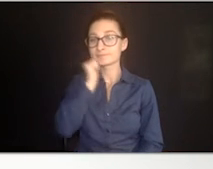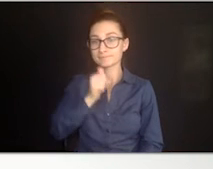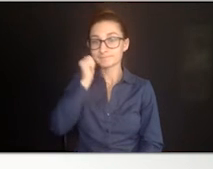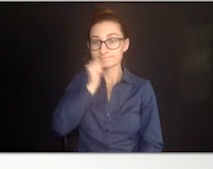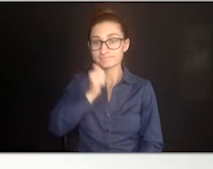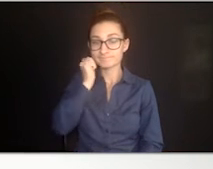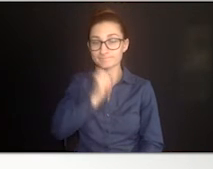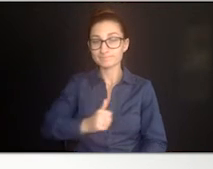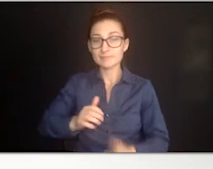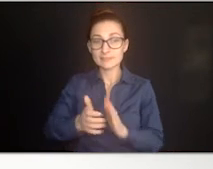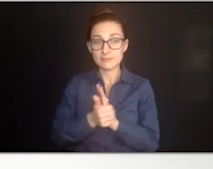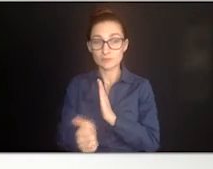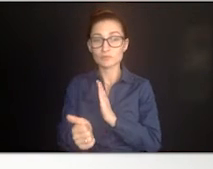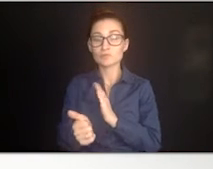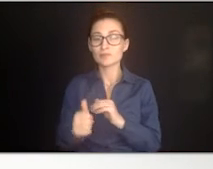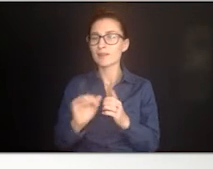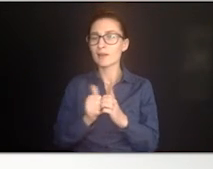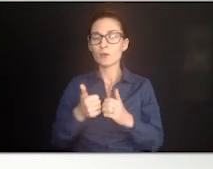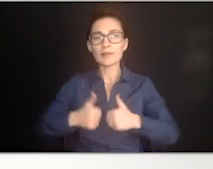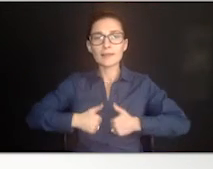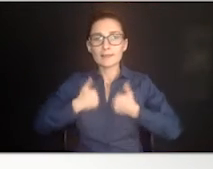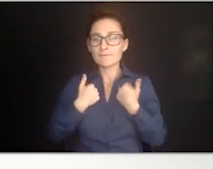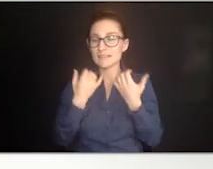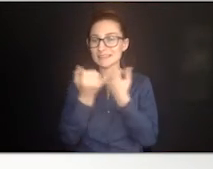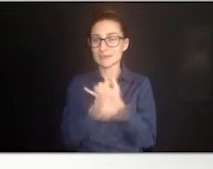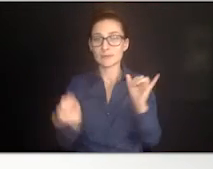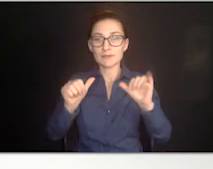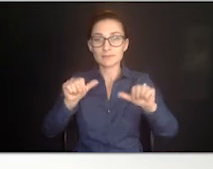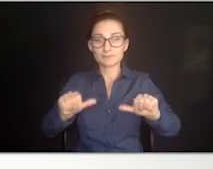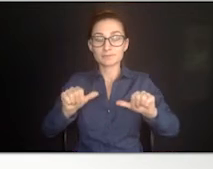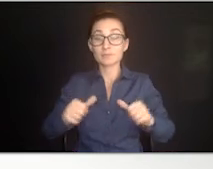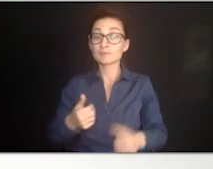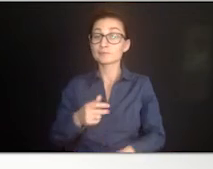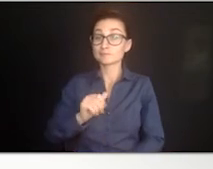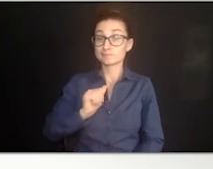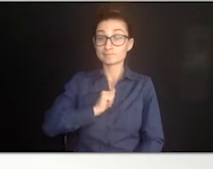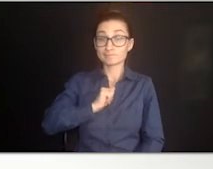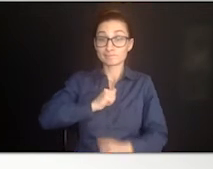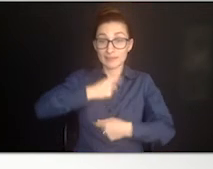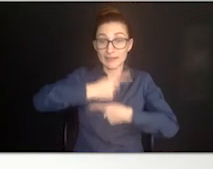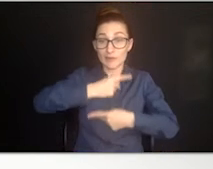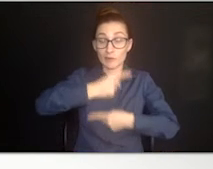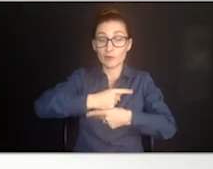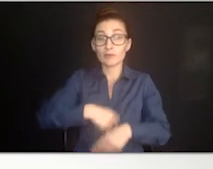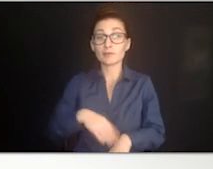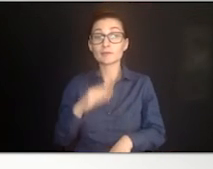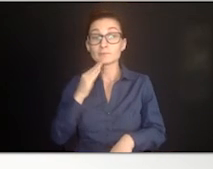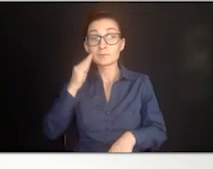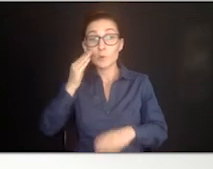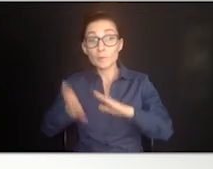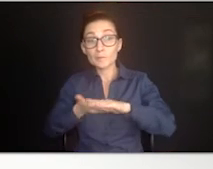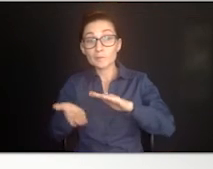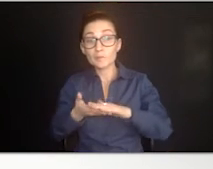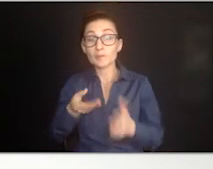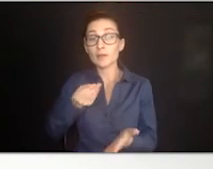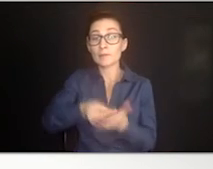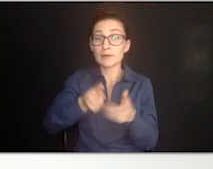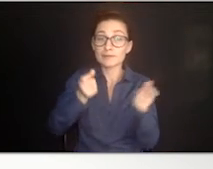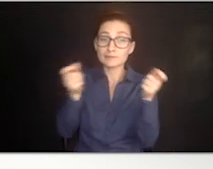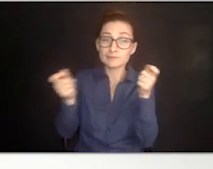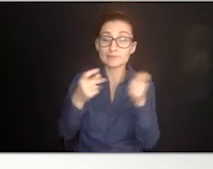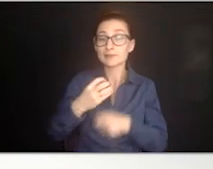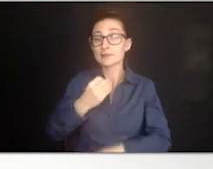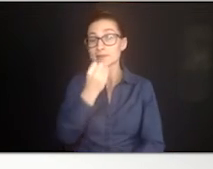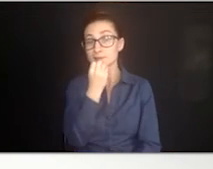as possible? This can include personal care, household operations, money management,